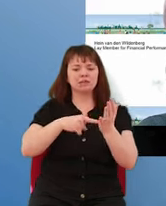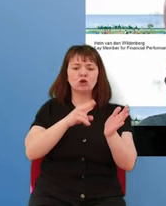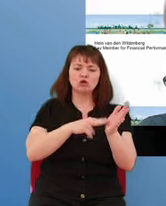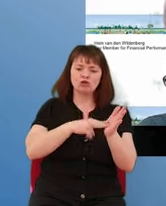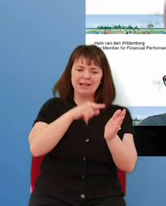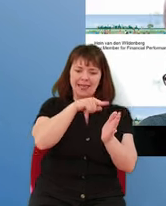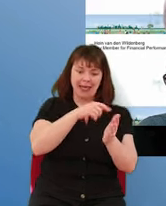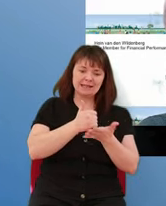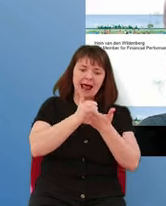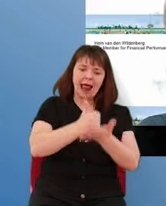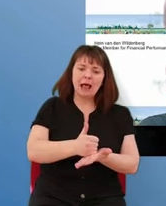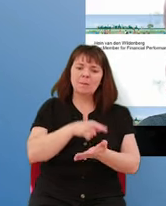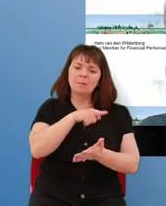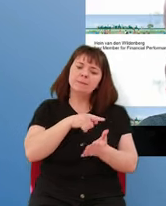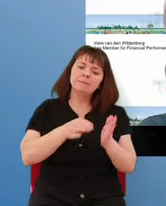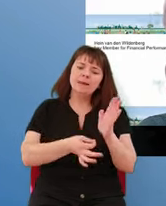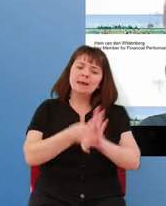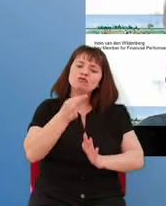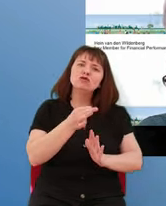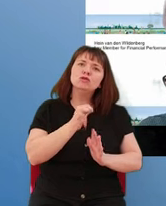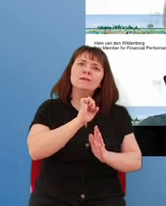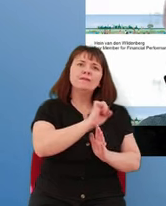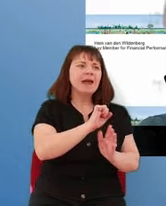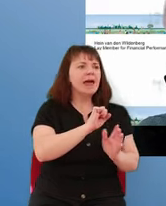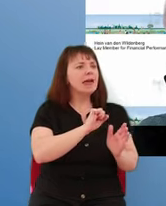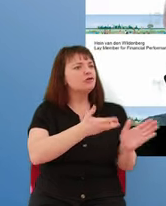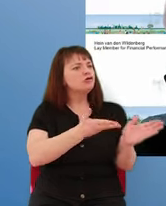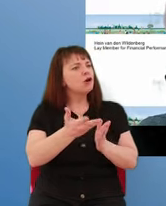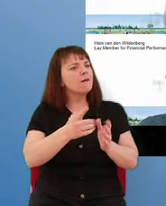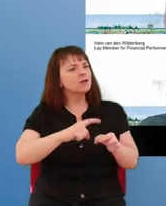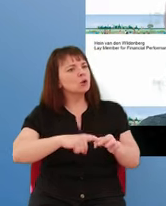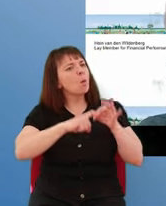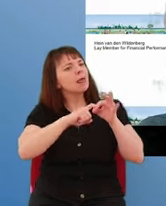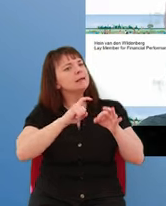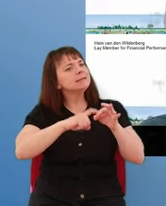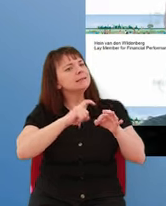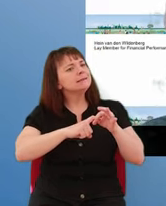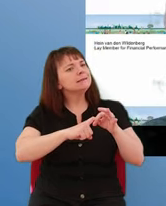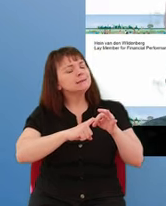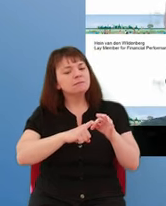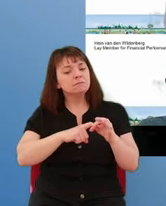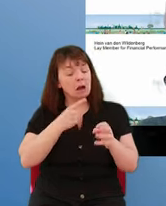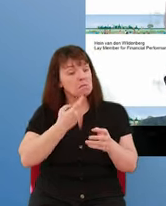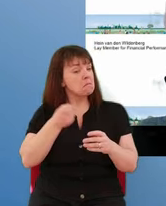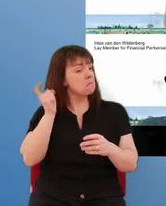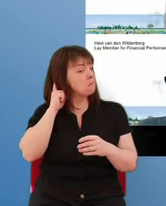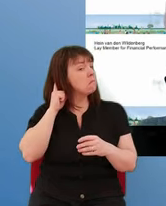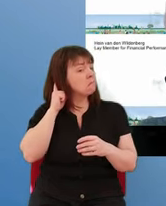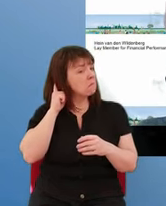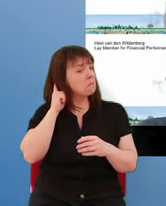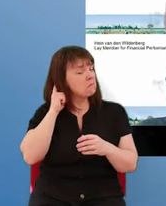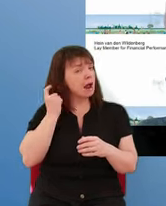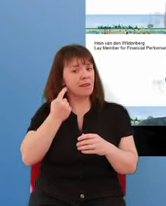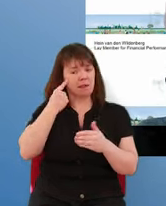as we hope more and more practices update their communication systems. Thanks.